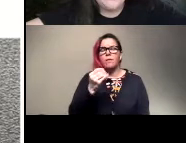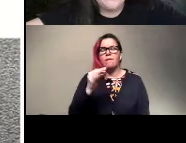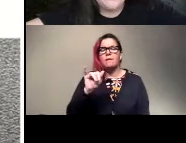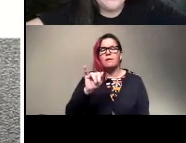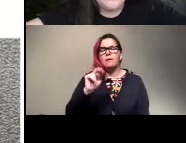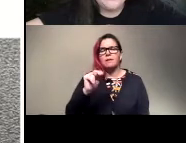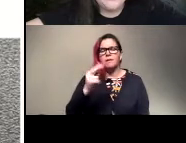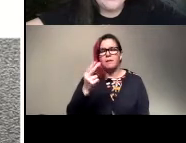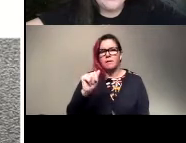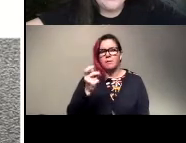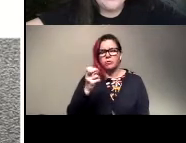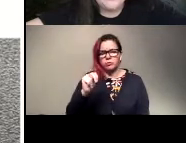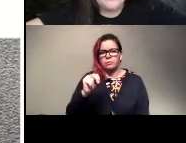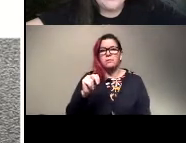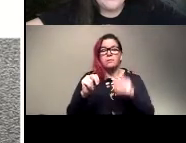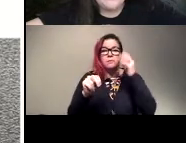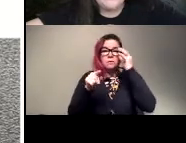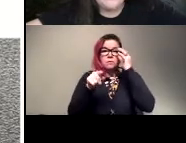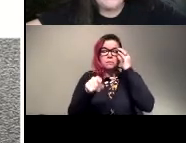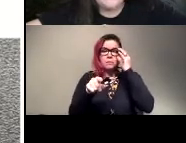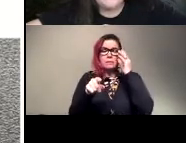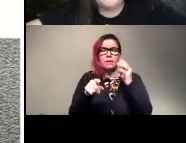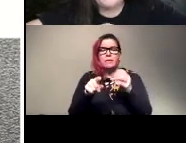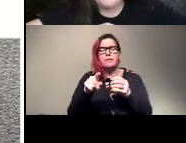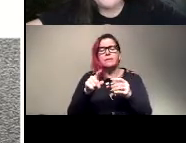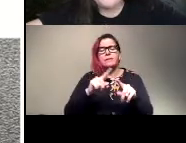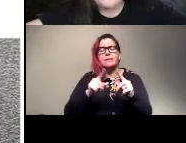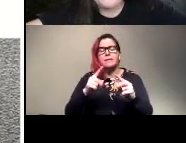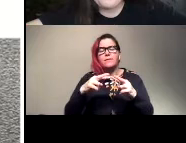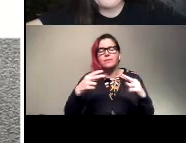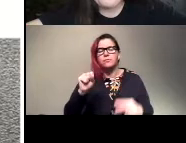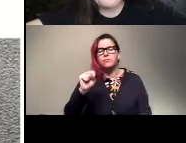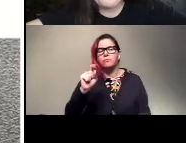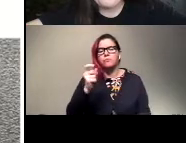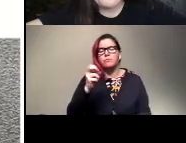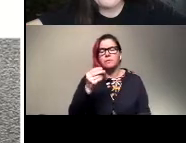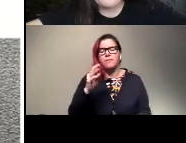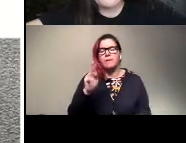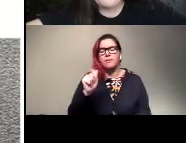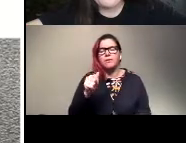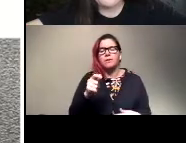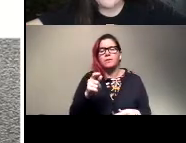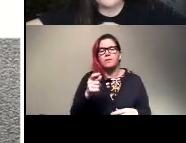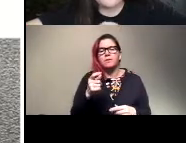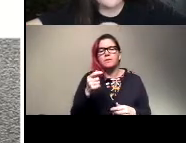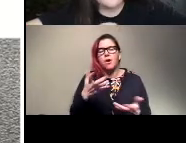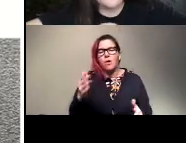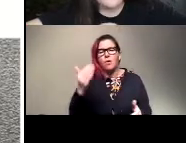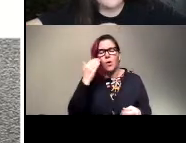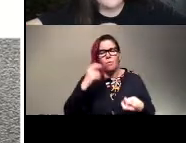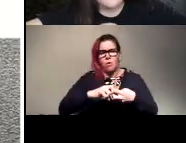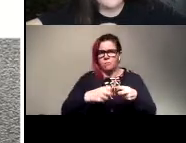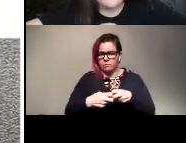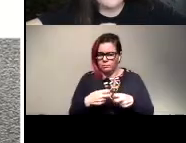this case, we're using, so the strains of bacteria that we like to use are ones that we know are problematic, but we